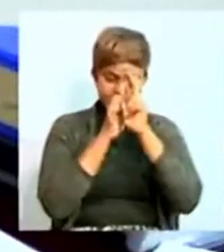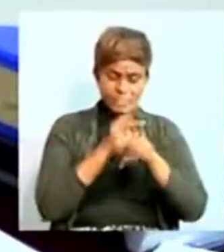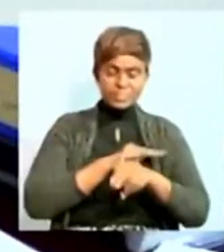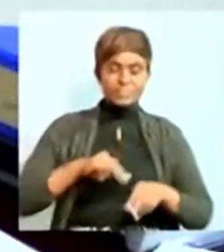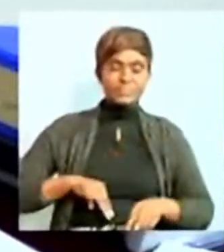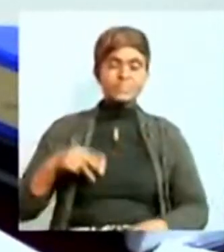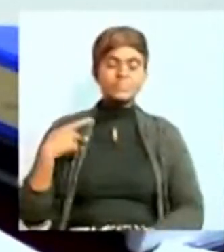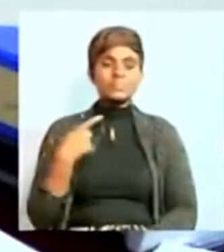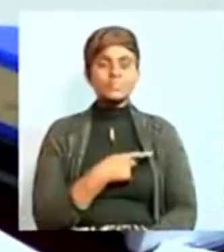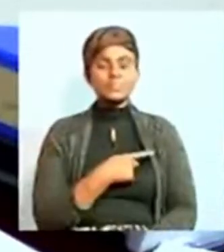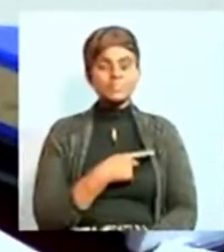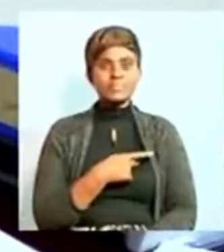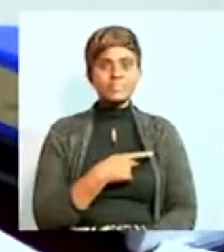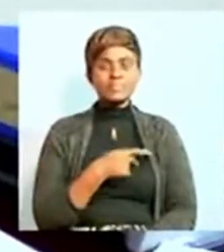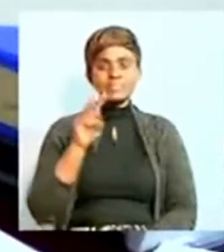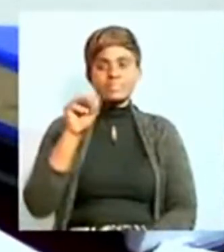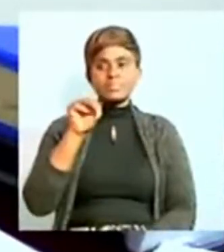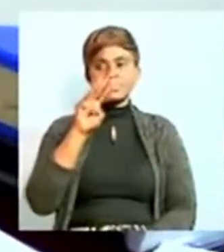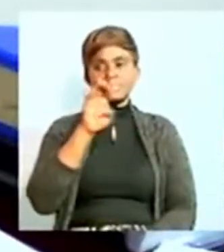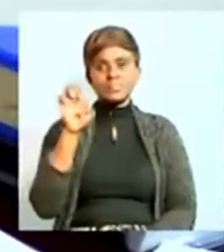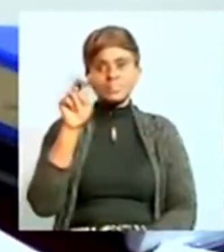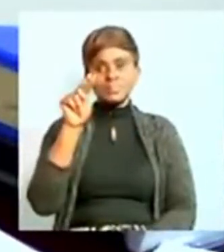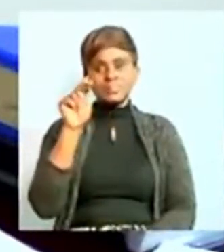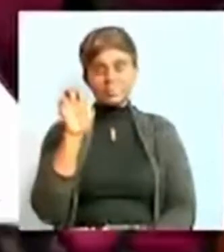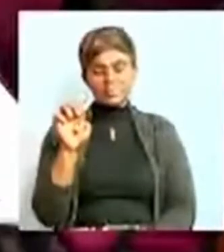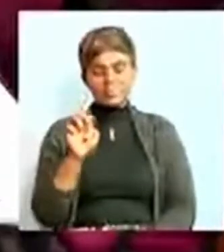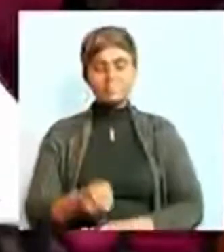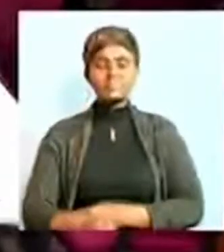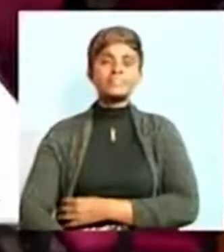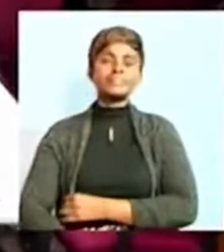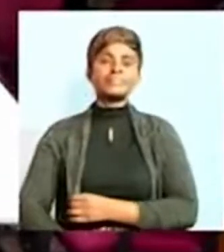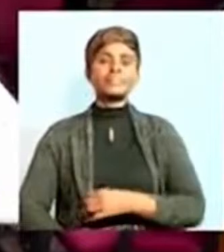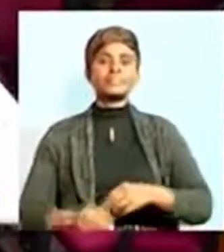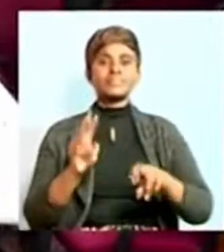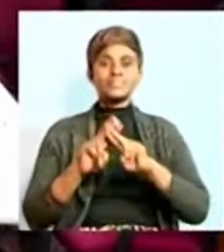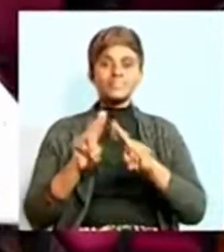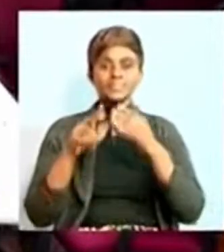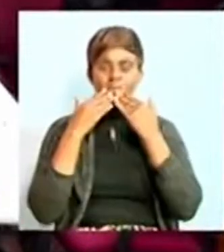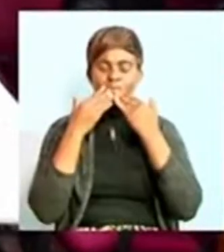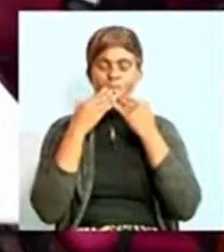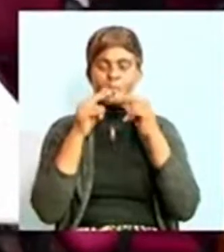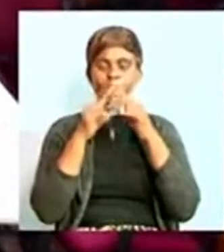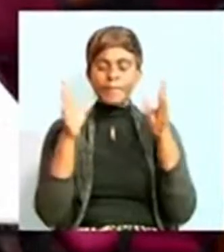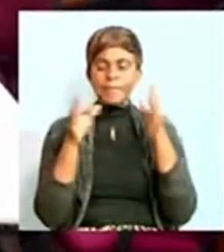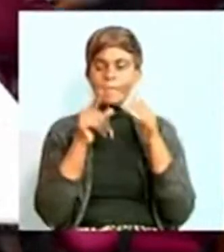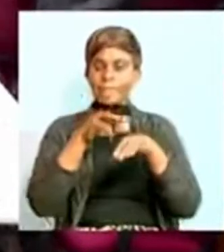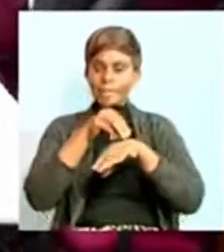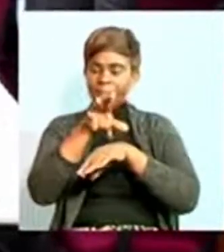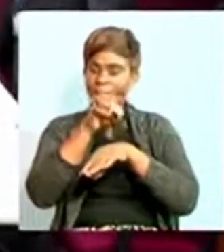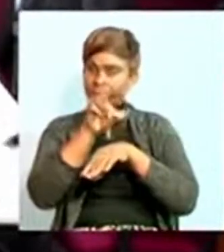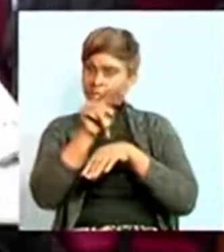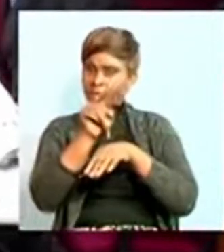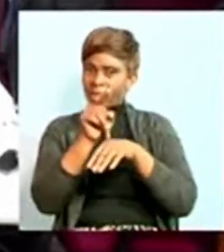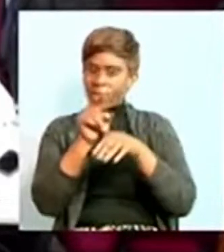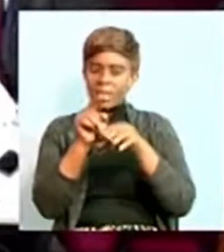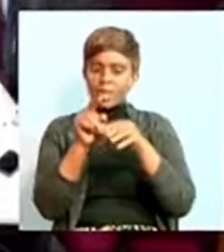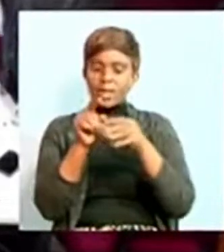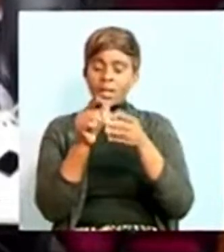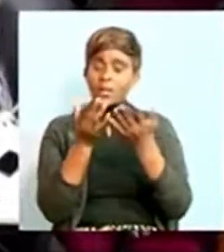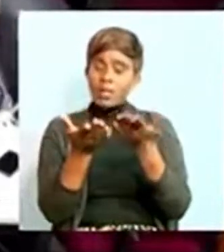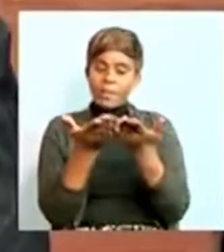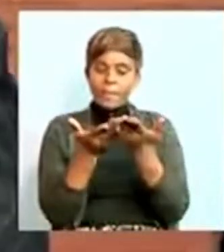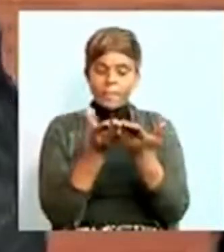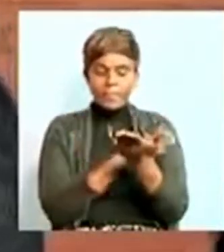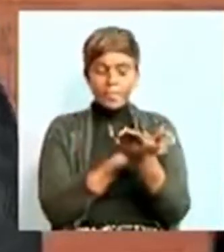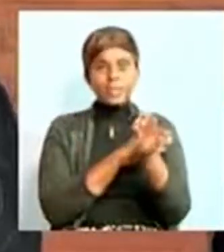Parliament. Honorable Mwene. Thank you so much, Chair. Yes, I would like to guide you to take you to